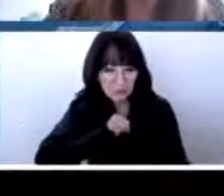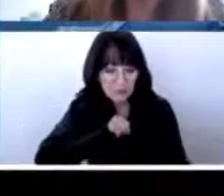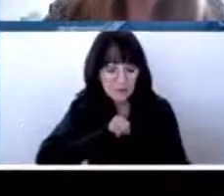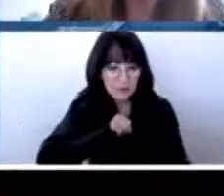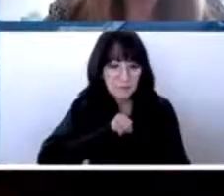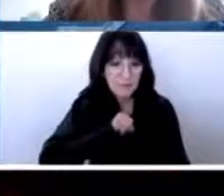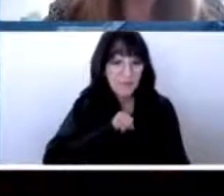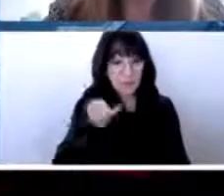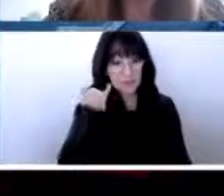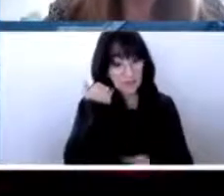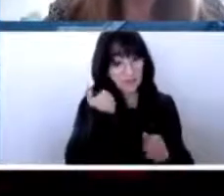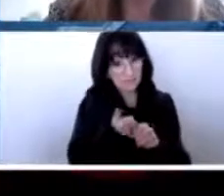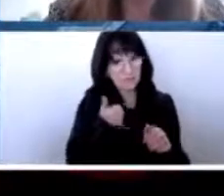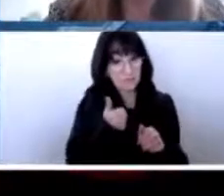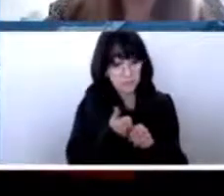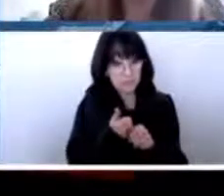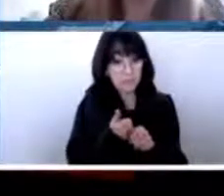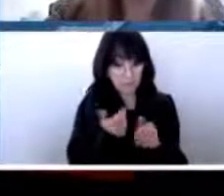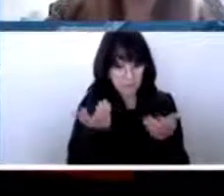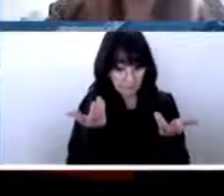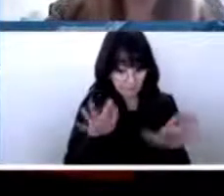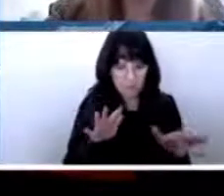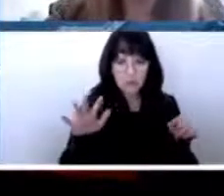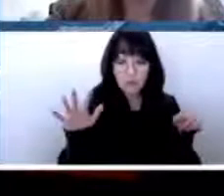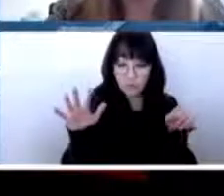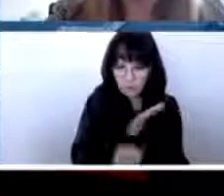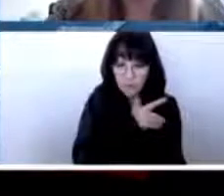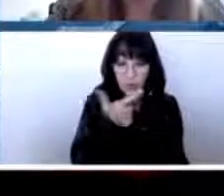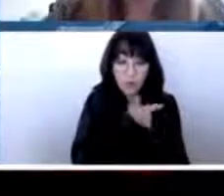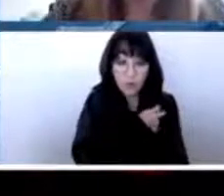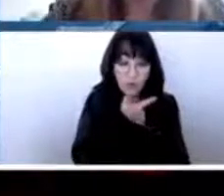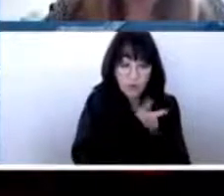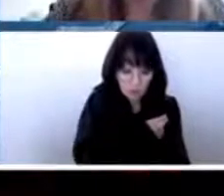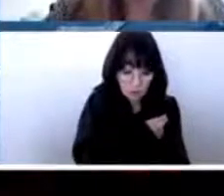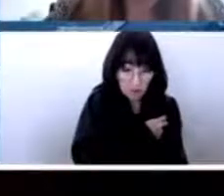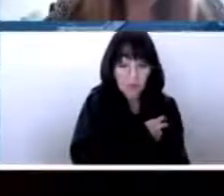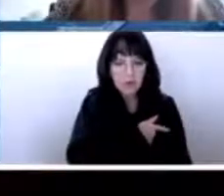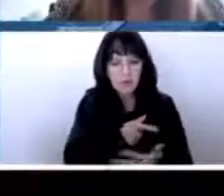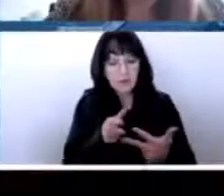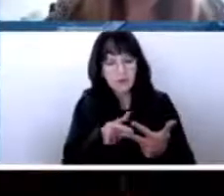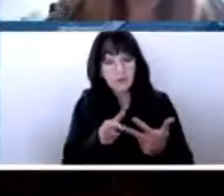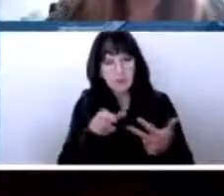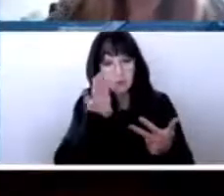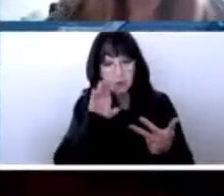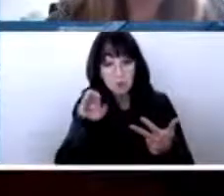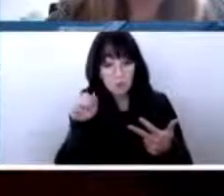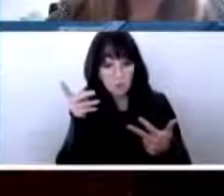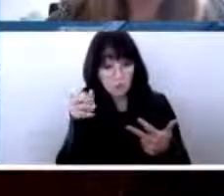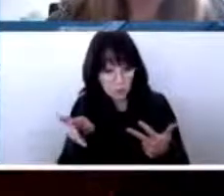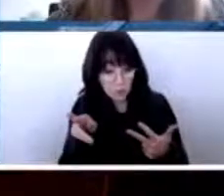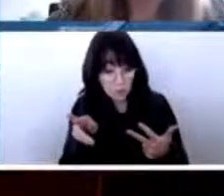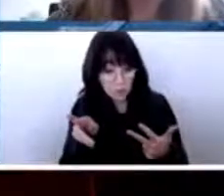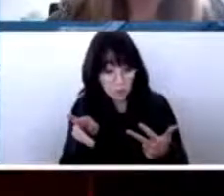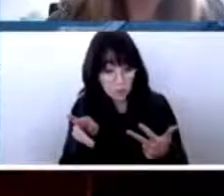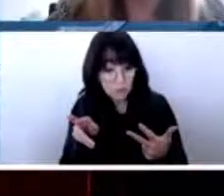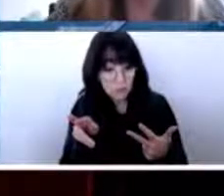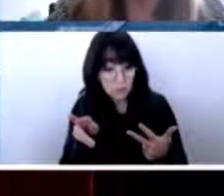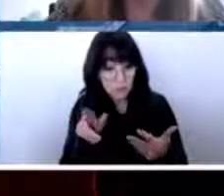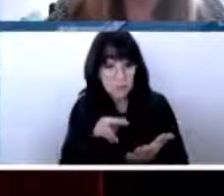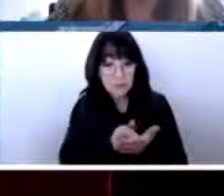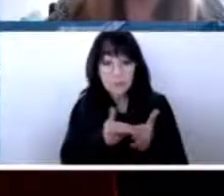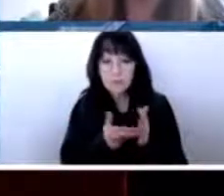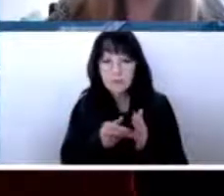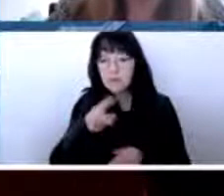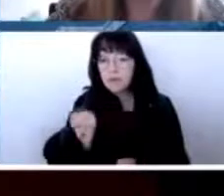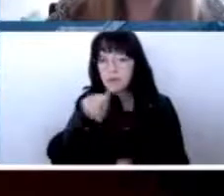are up to date with your vaccines, fully vaccinated plus boosted, you don't have to